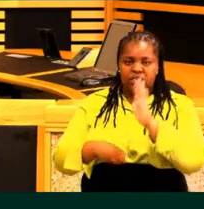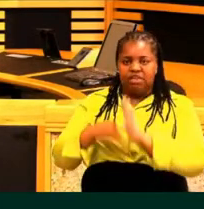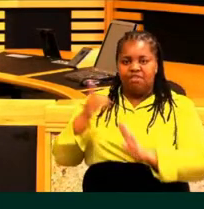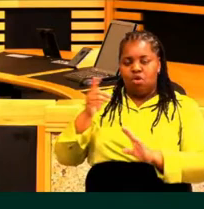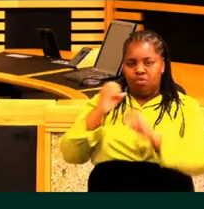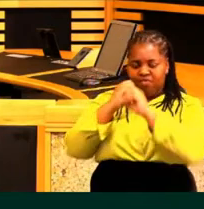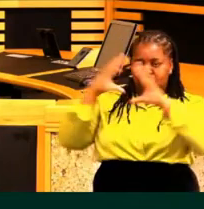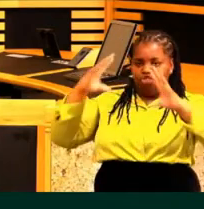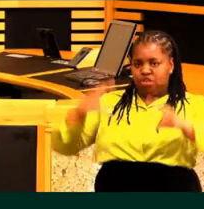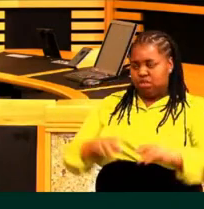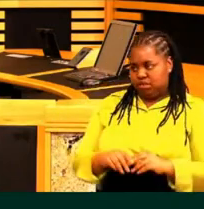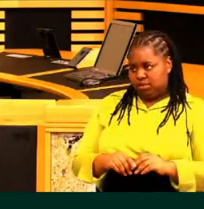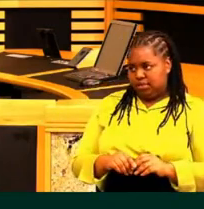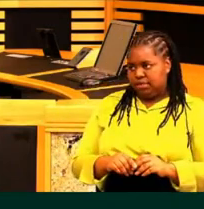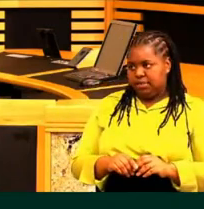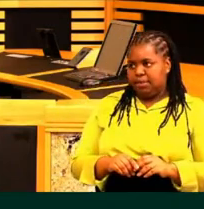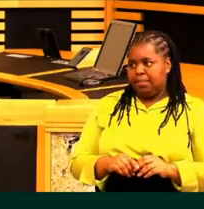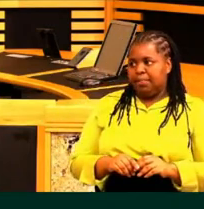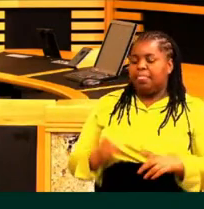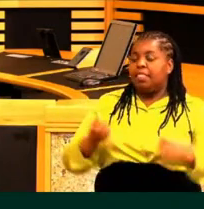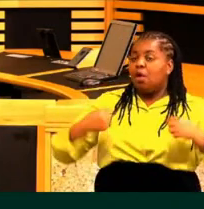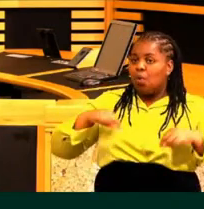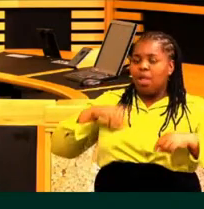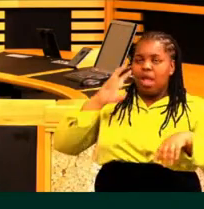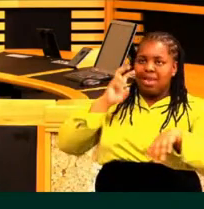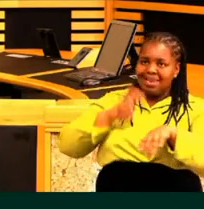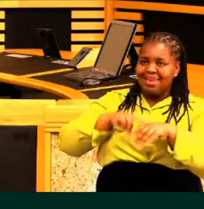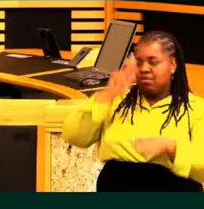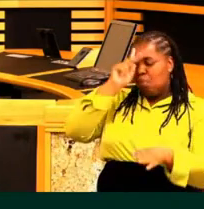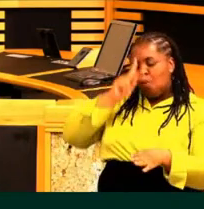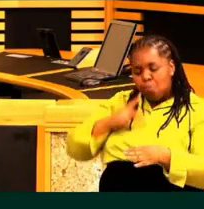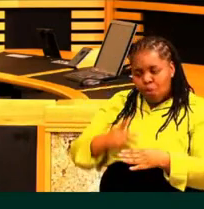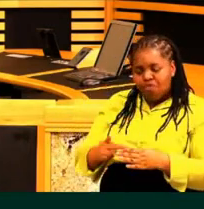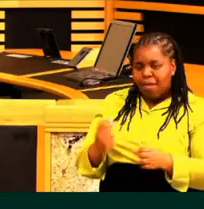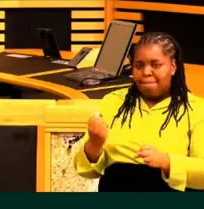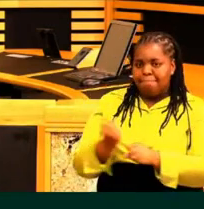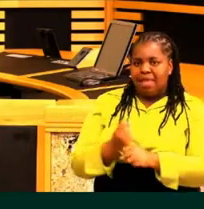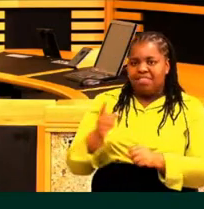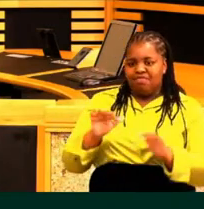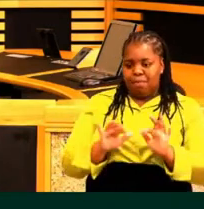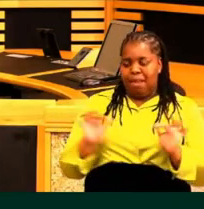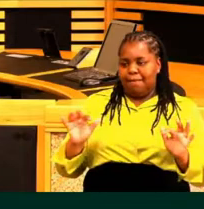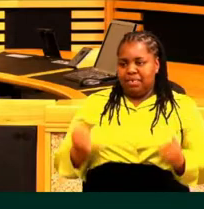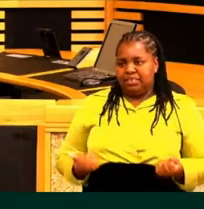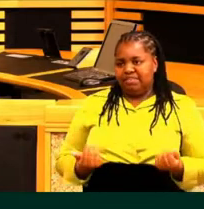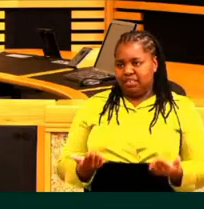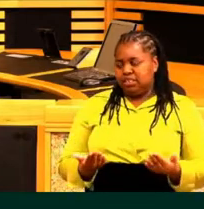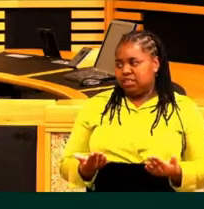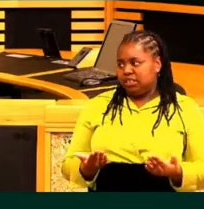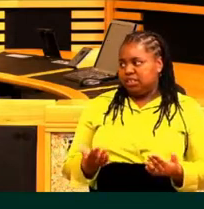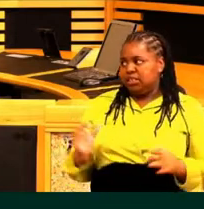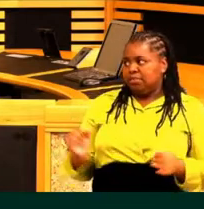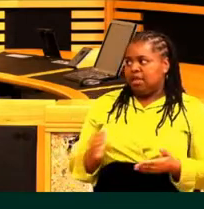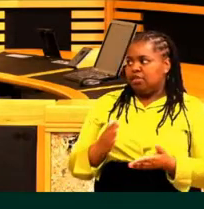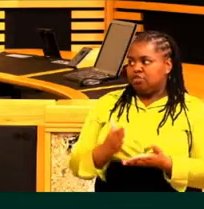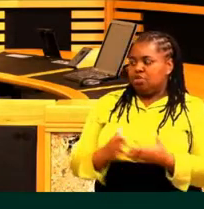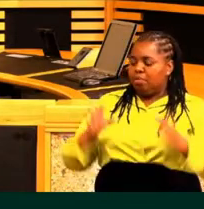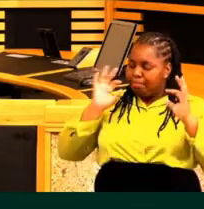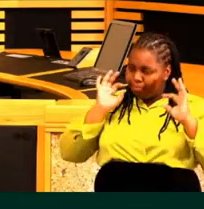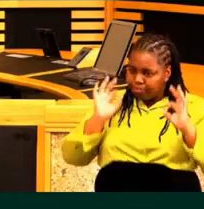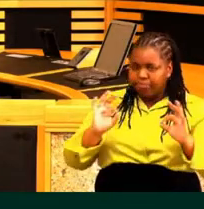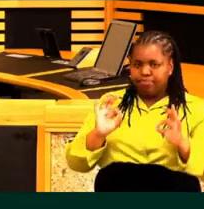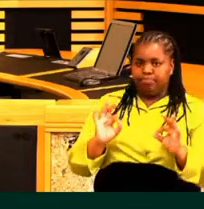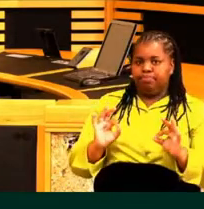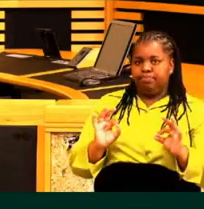vision in other words we need to professionalize the public service and have an ethical and